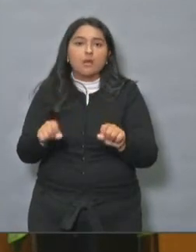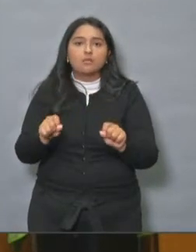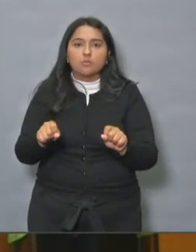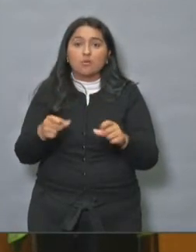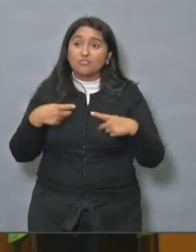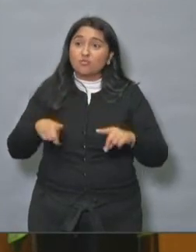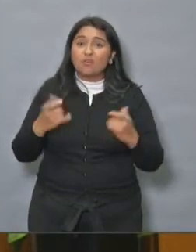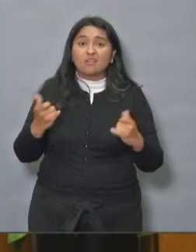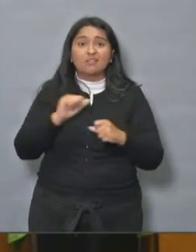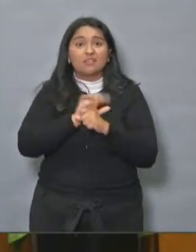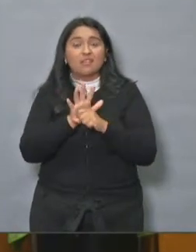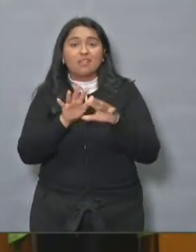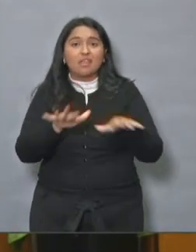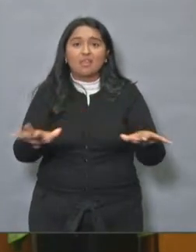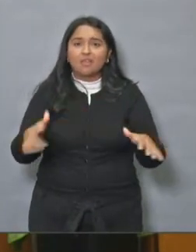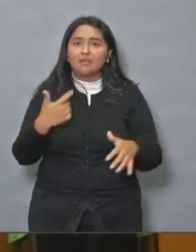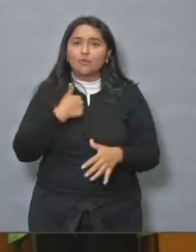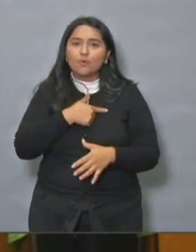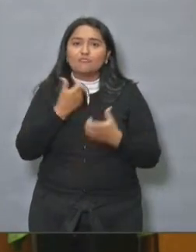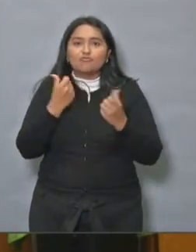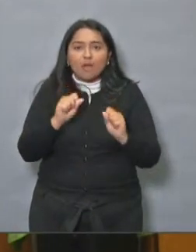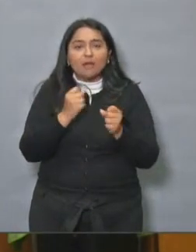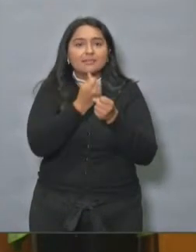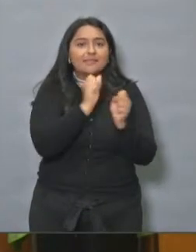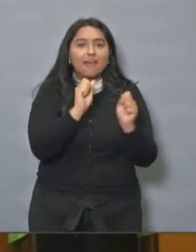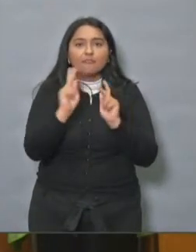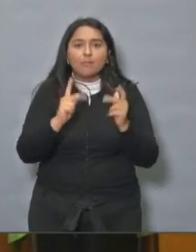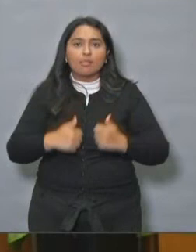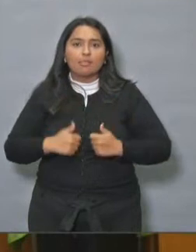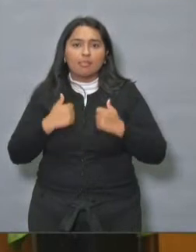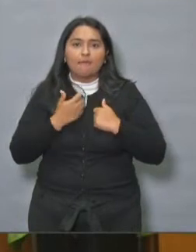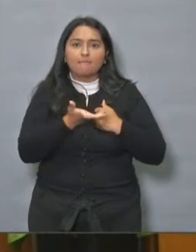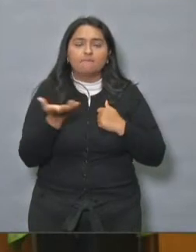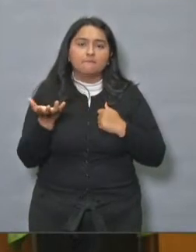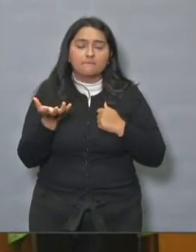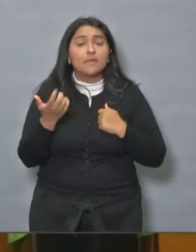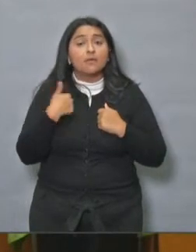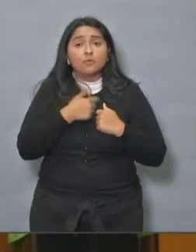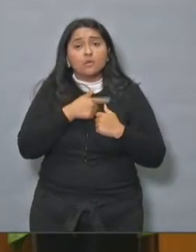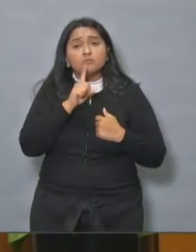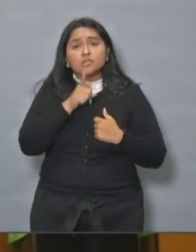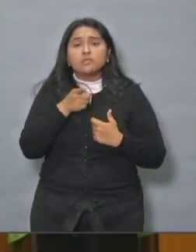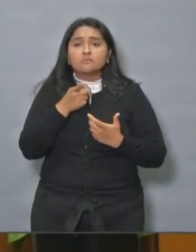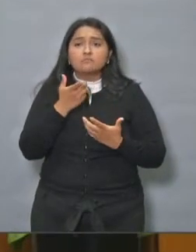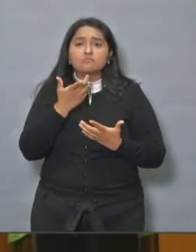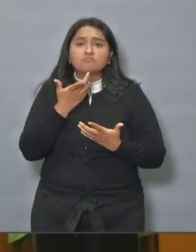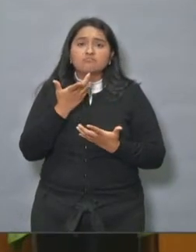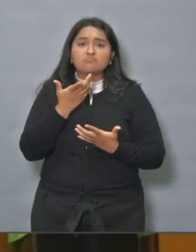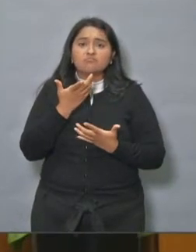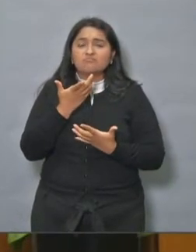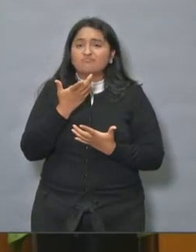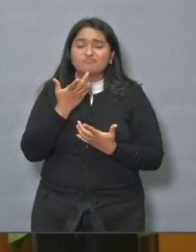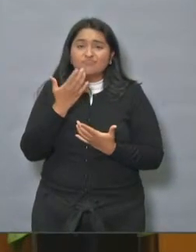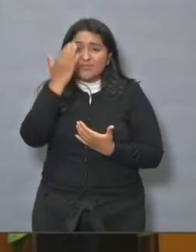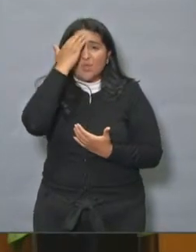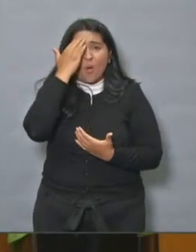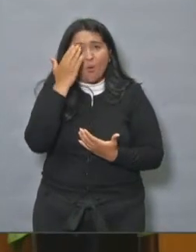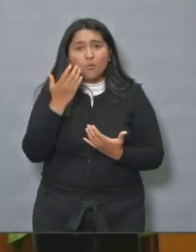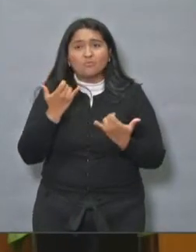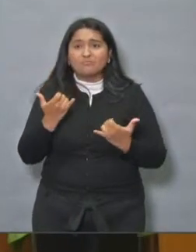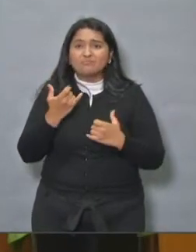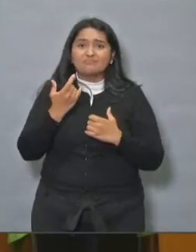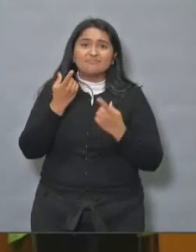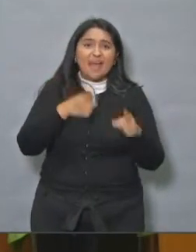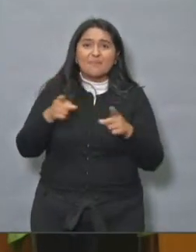pandemic to try to save lives. And we appreciate how heartbreaking these times have been, and